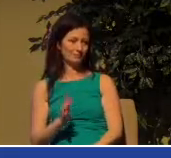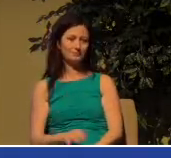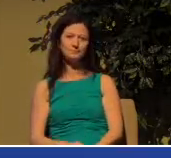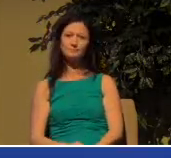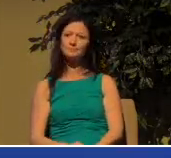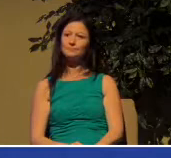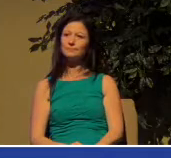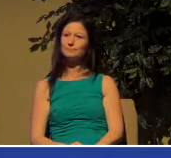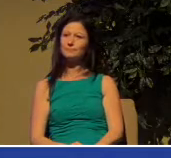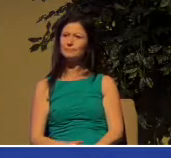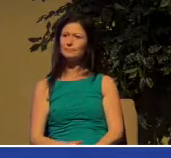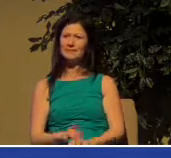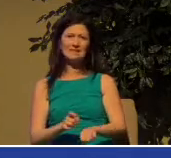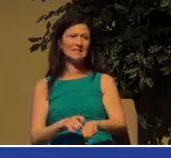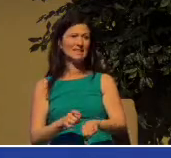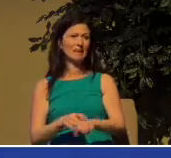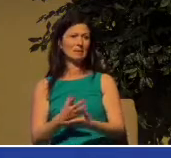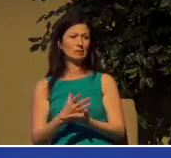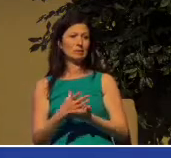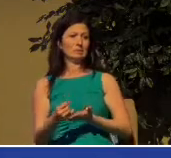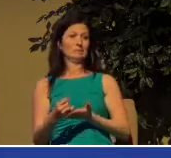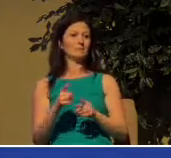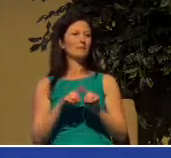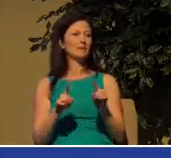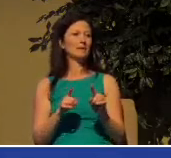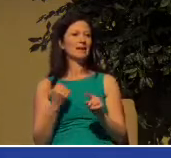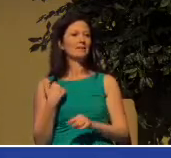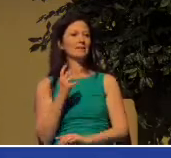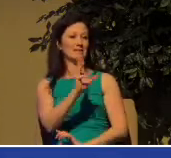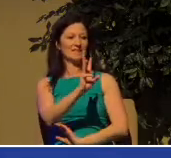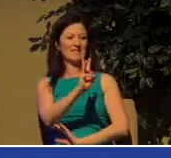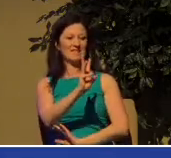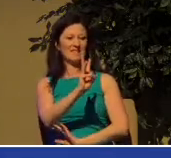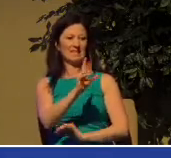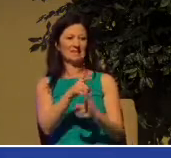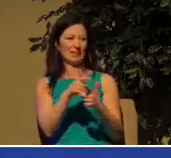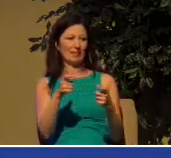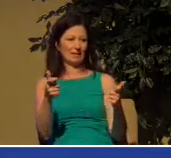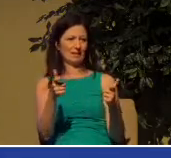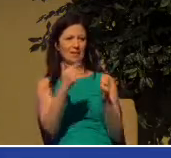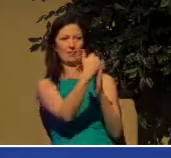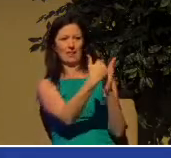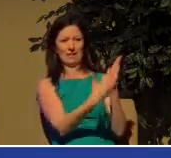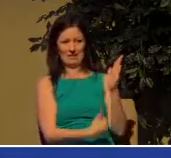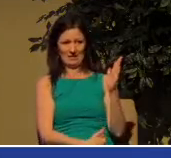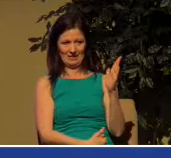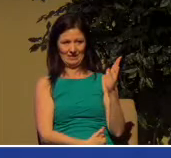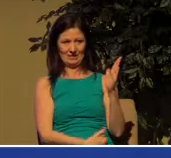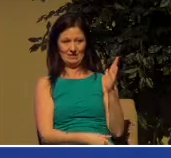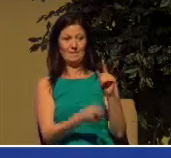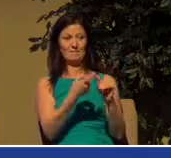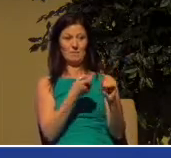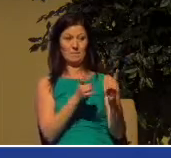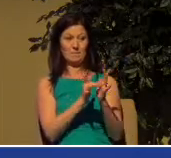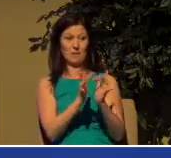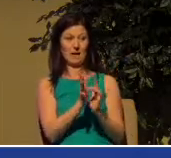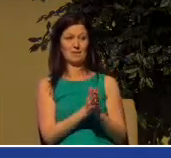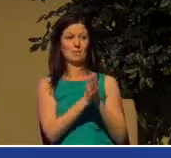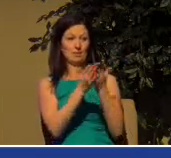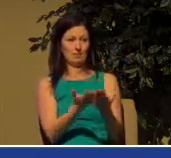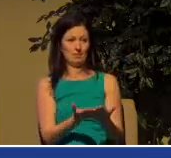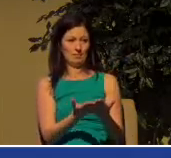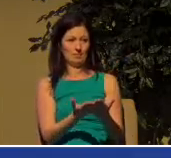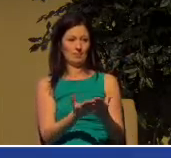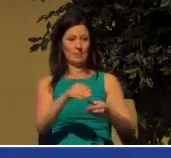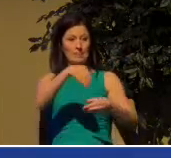things, and I'll try to be fast with this. I'll try to give you six things that the Bible says in